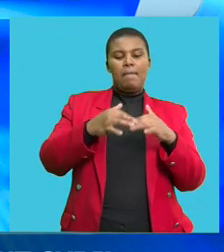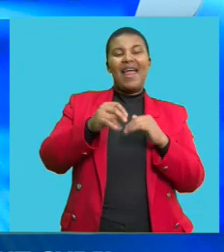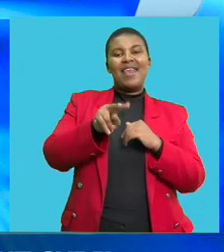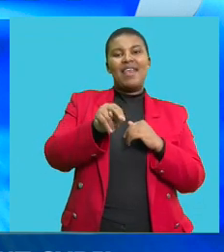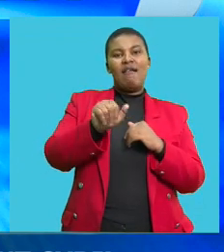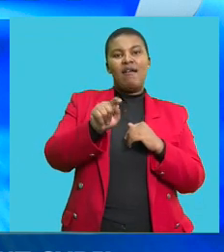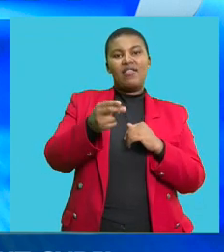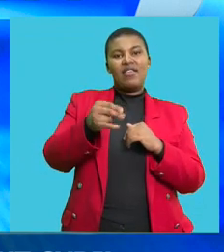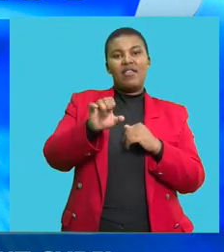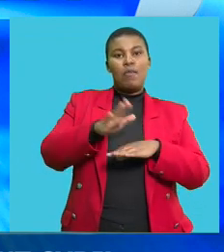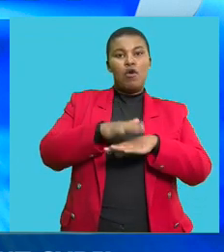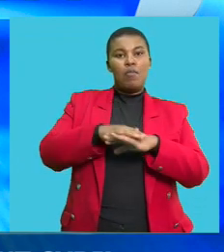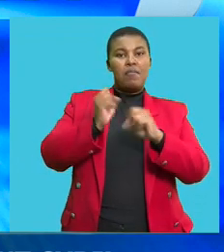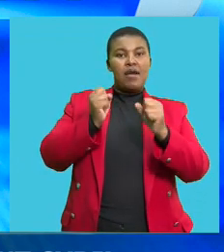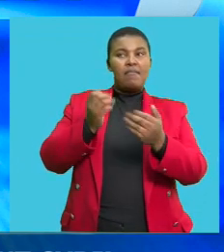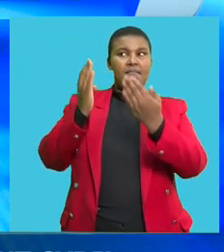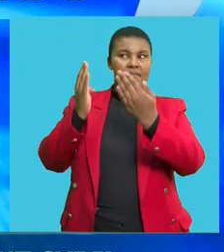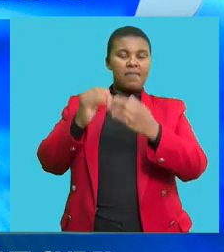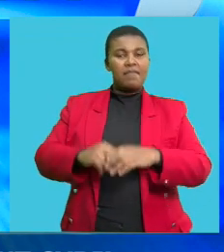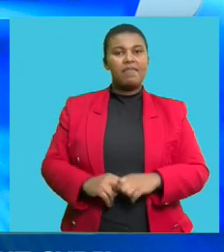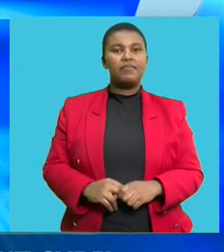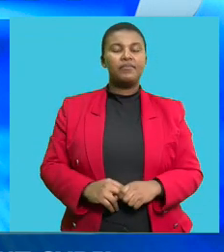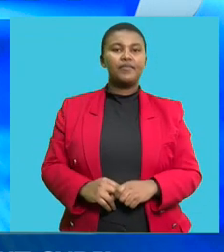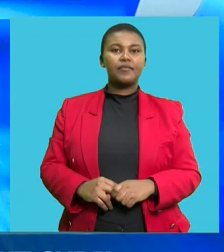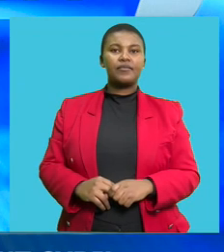Gardiner offers further insights into these market developments.